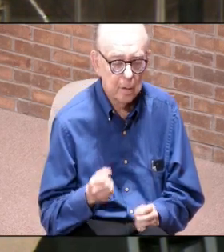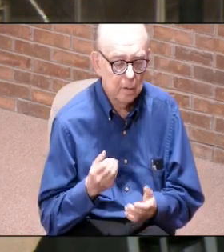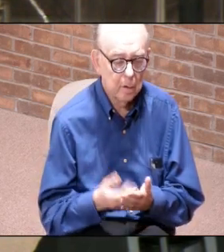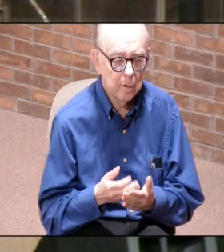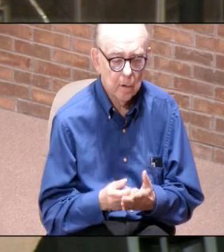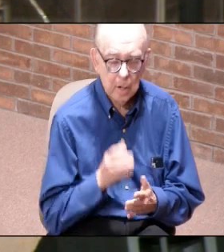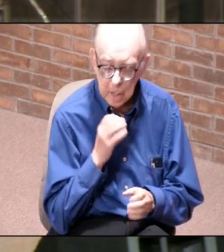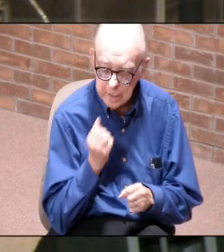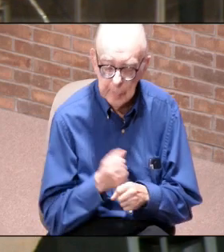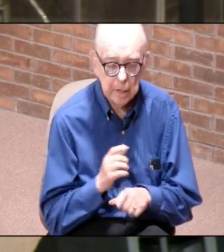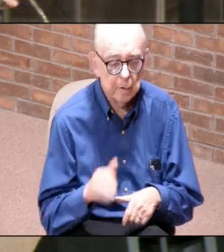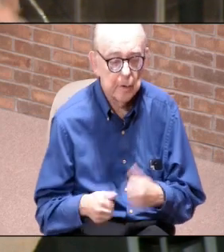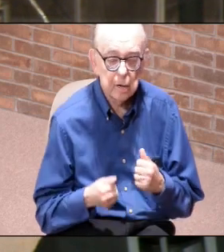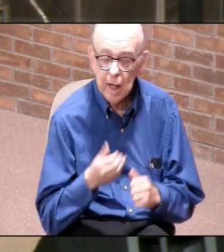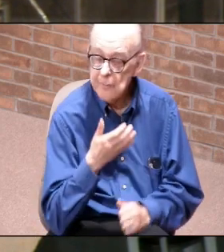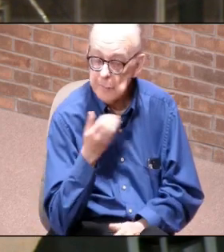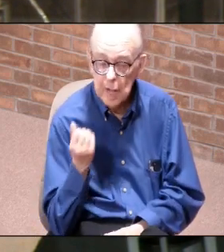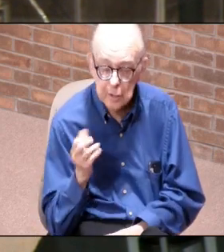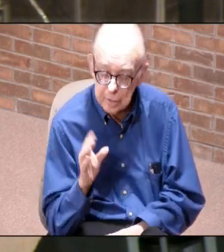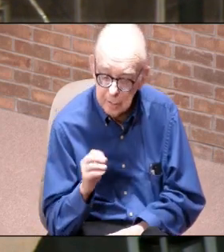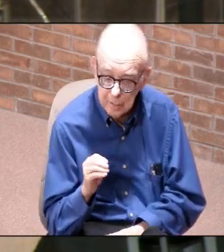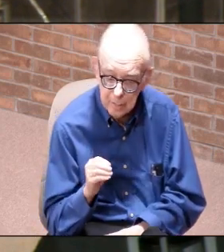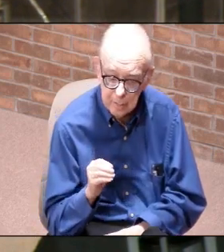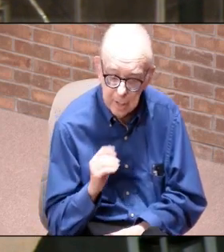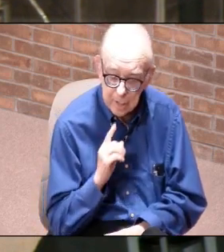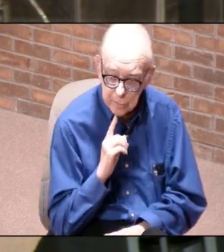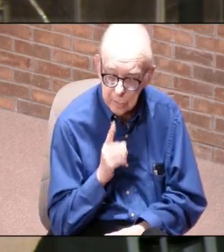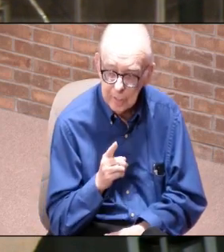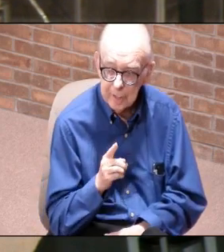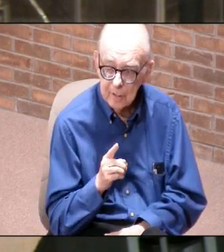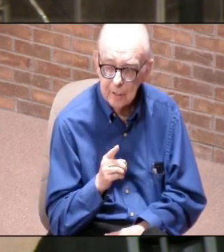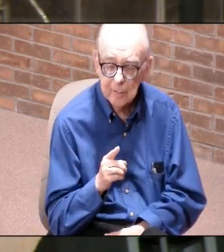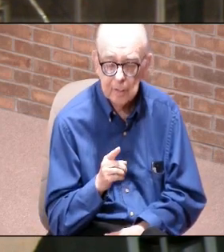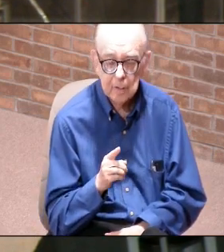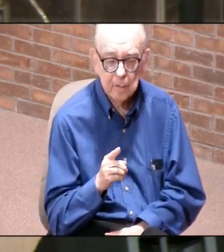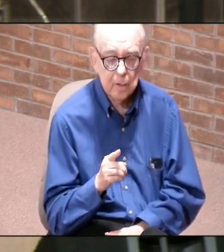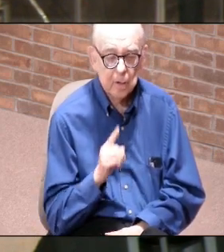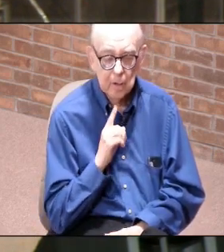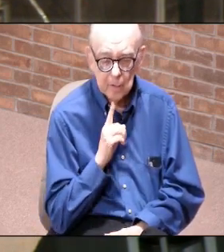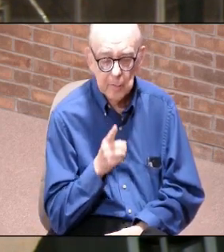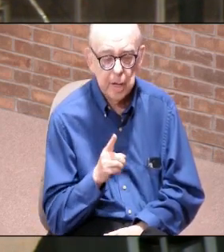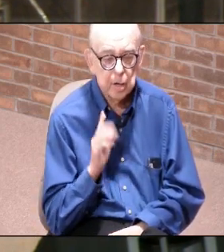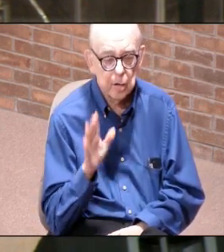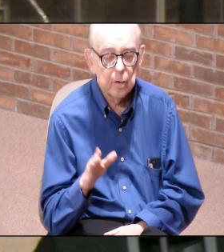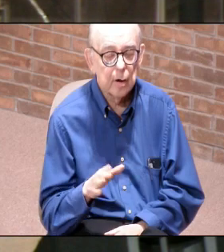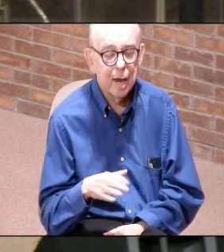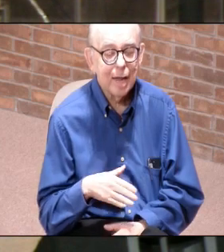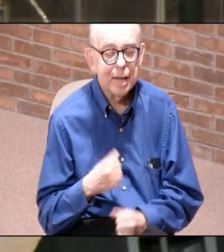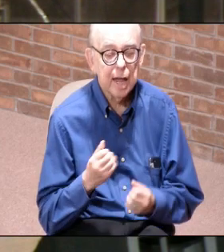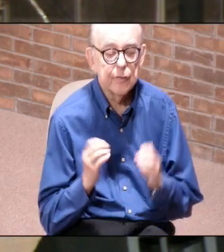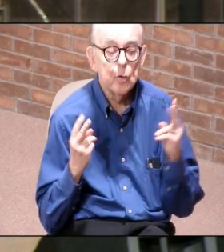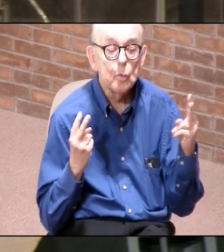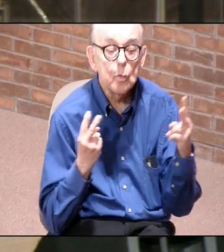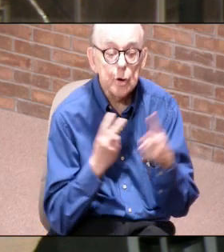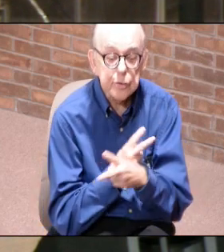Money didn't make her life better. As a matter of fact, it really made her life worse.